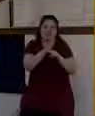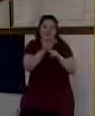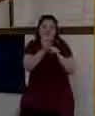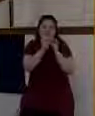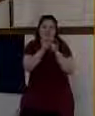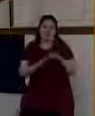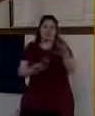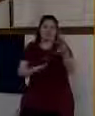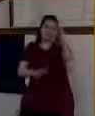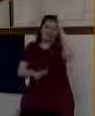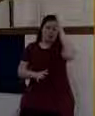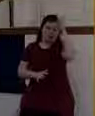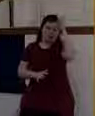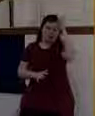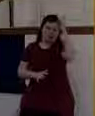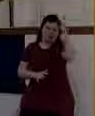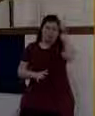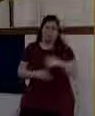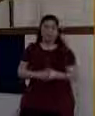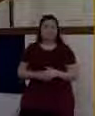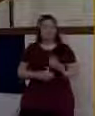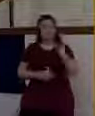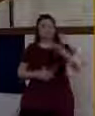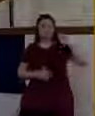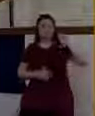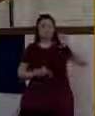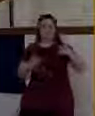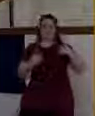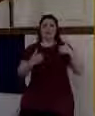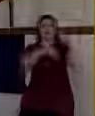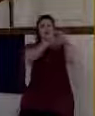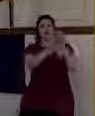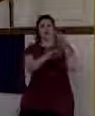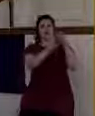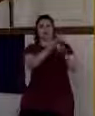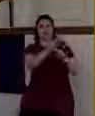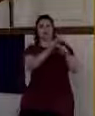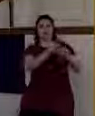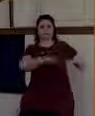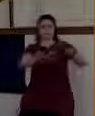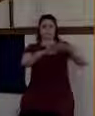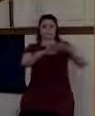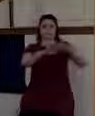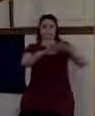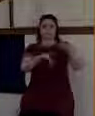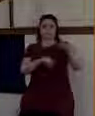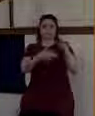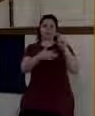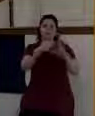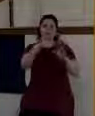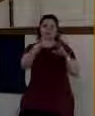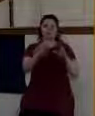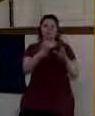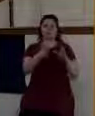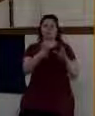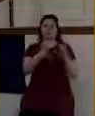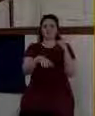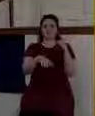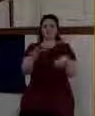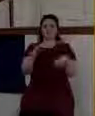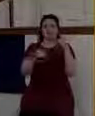burial spot, and it was an honor to be buried with your loved ones. But this prophet wouldn't have that honor. God said, because